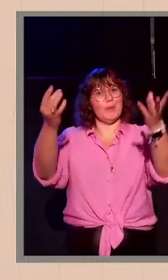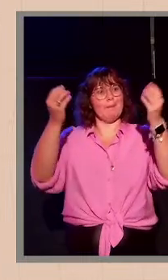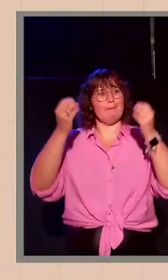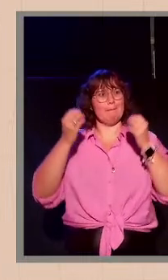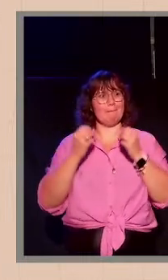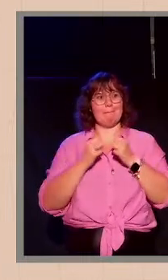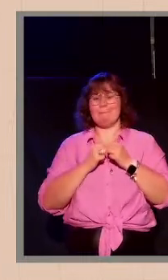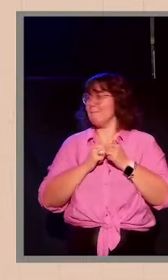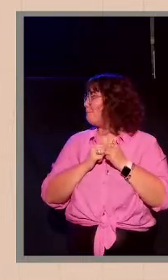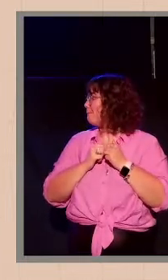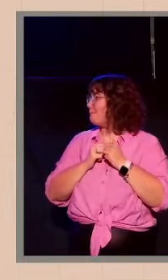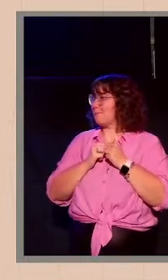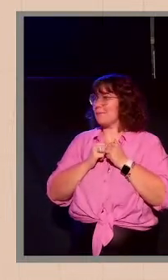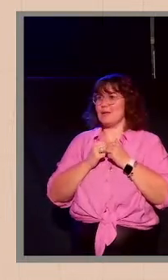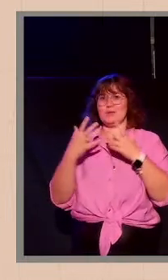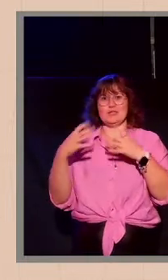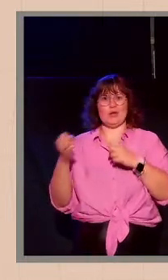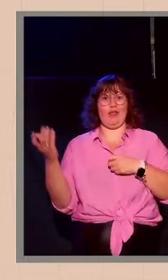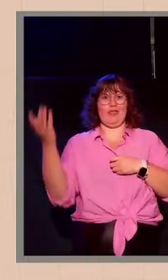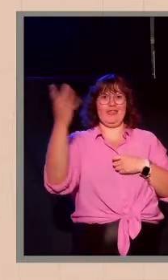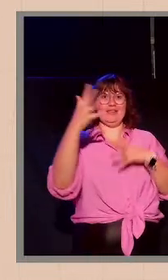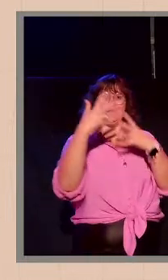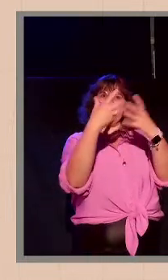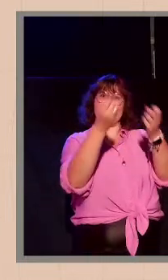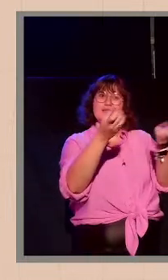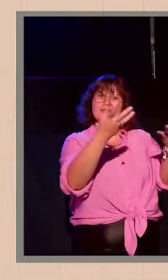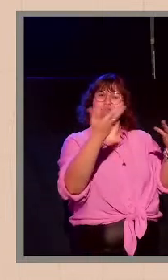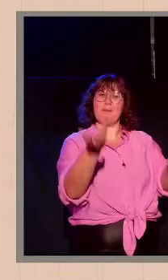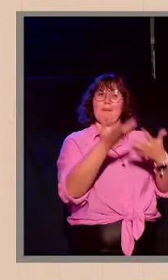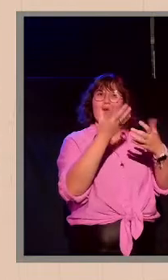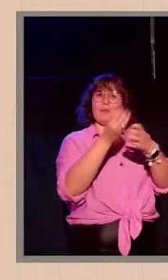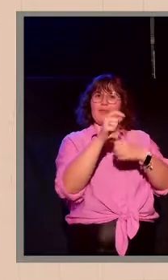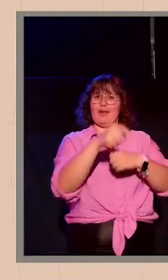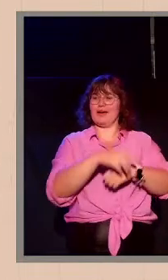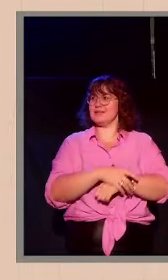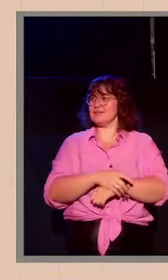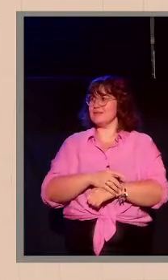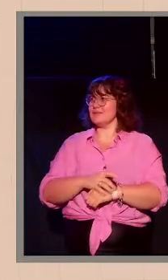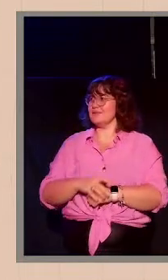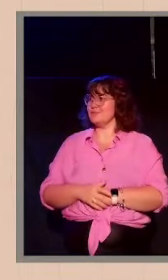If I start that on this side, have a play with that.